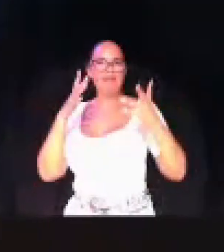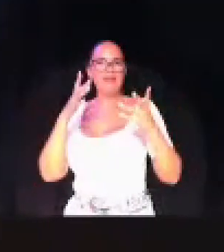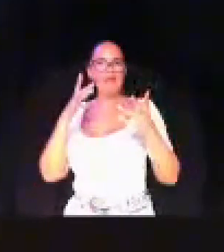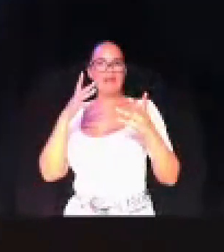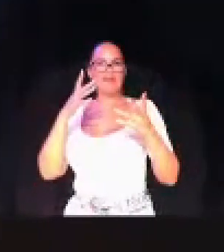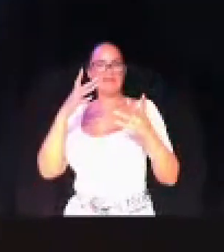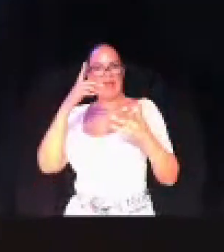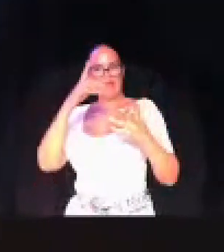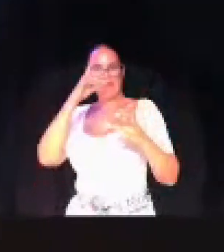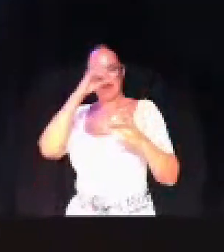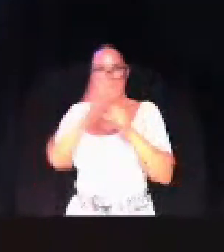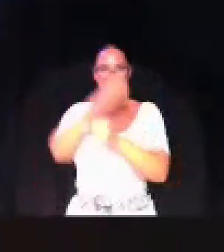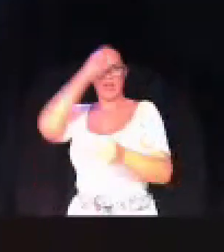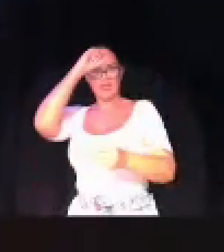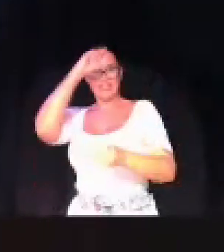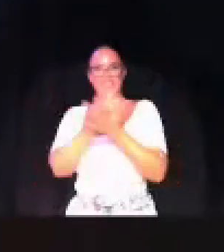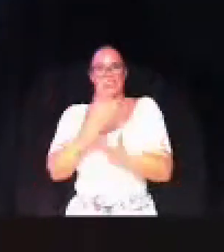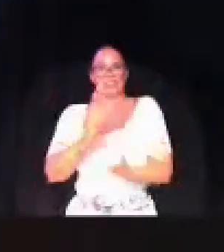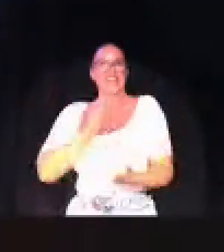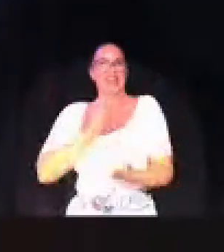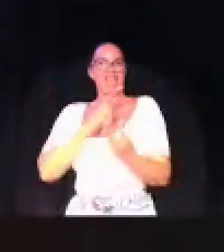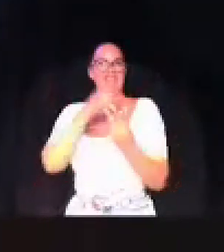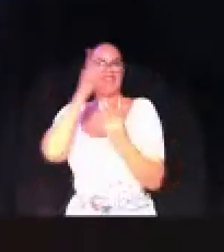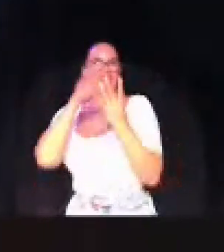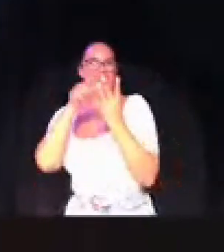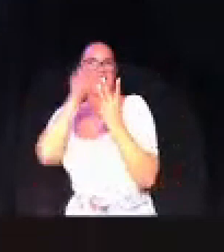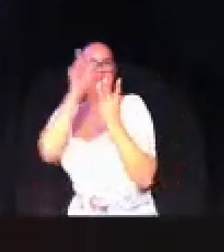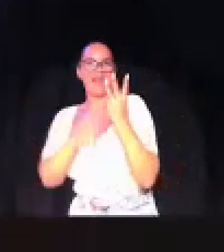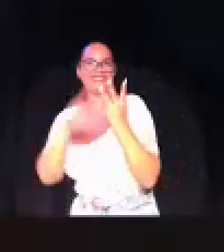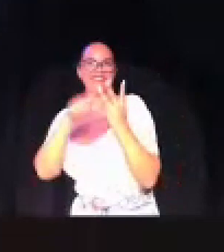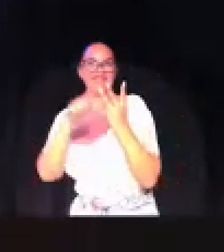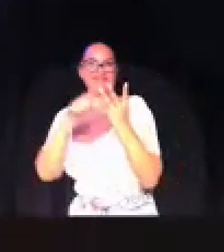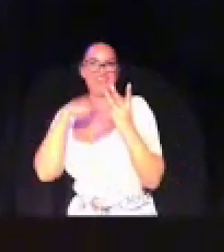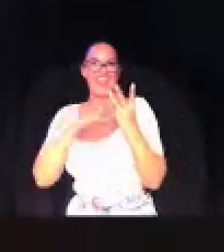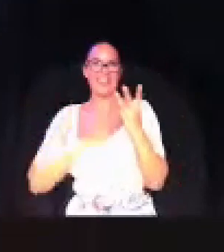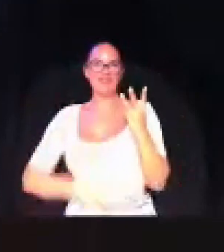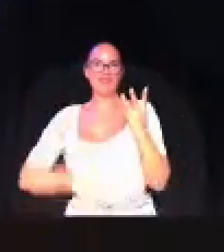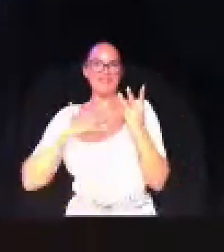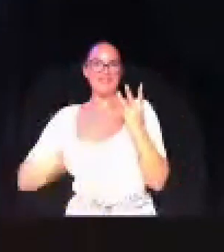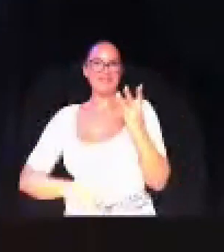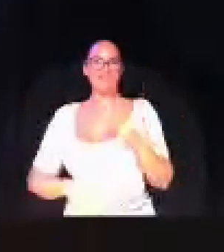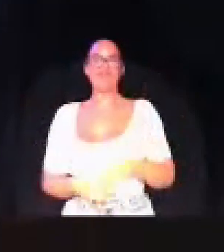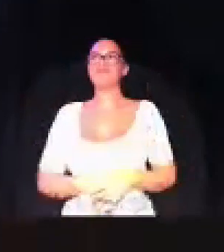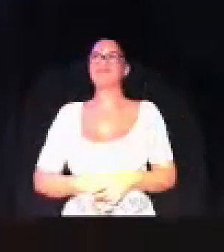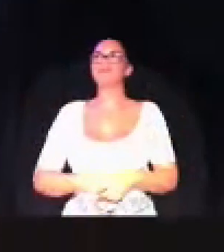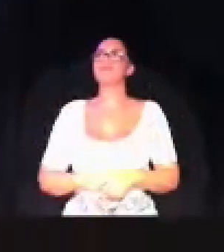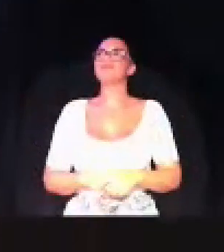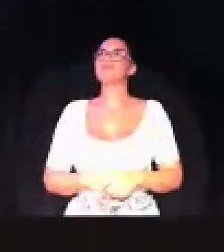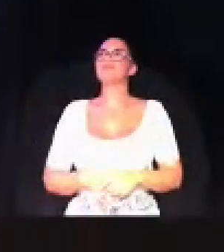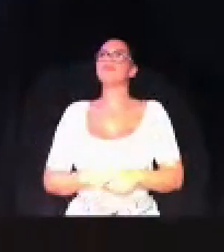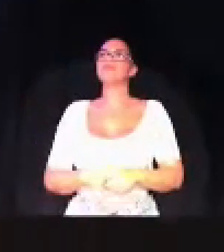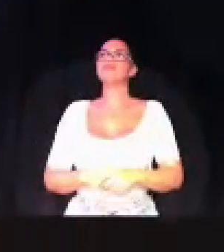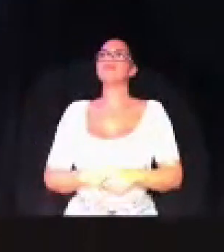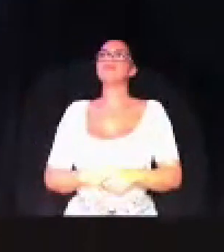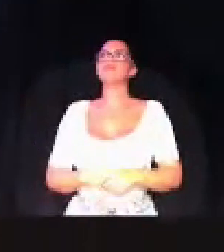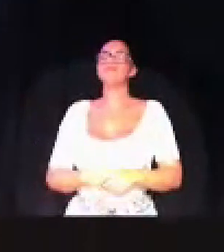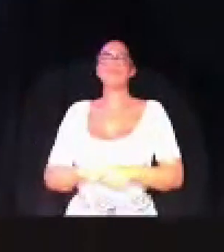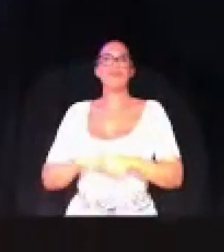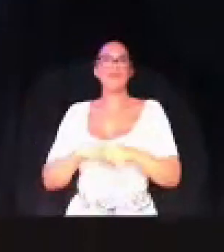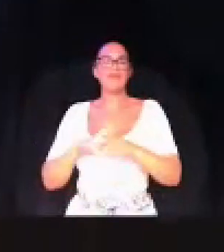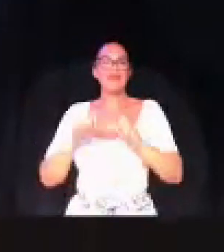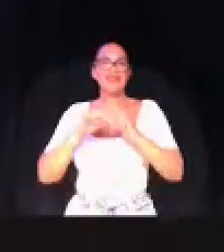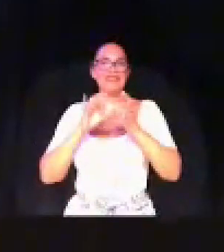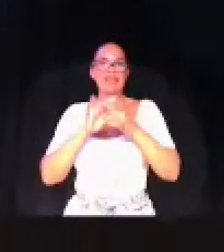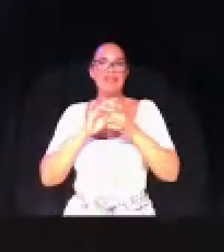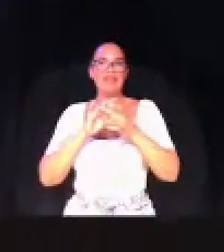and doesn't always respond. Yeah, and kind of the thing of it, like the communication between us being mediated, having to be